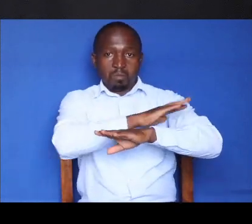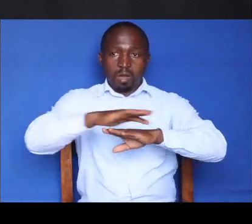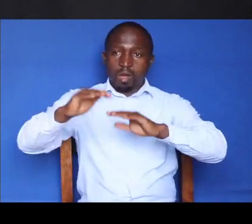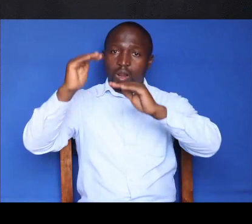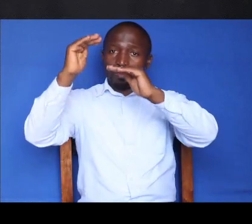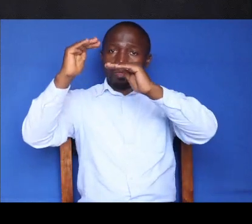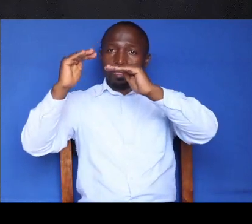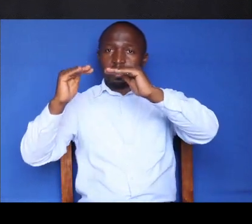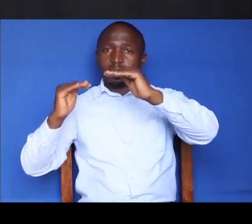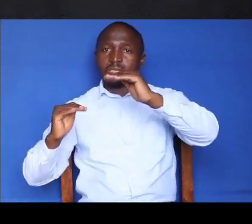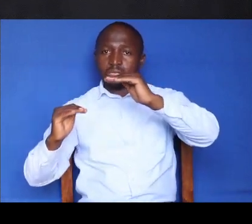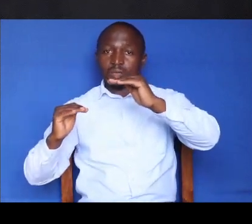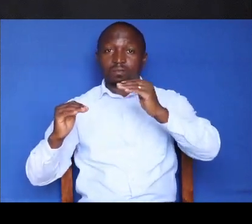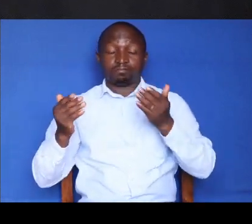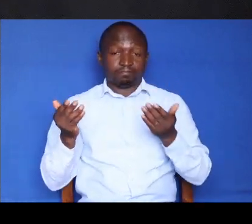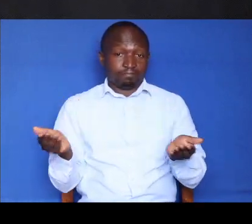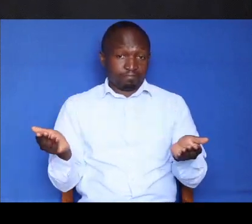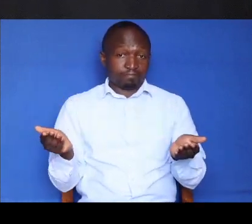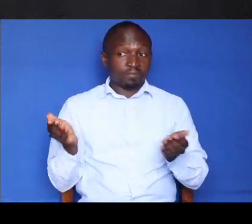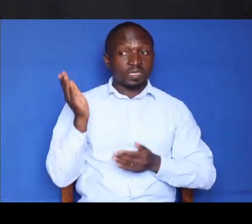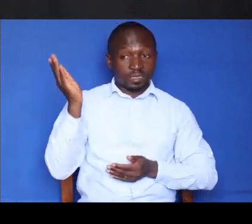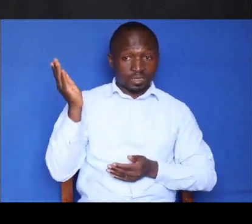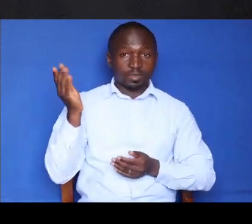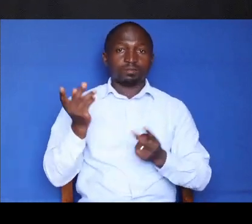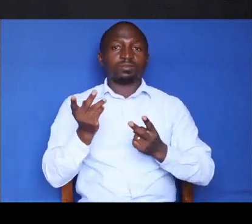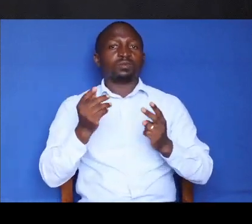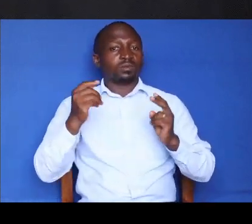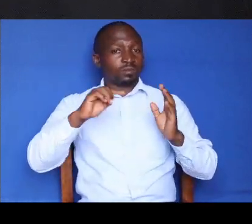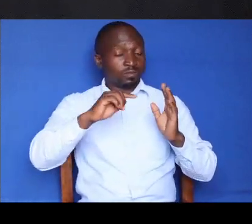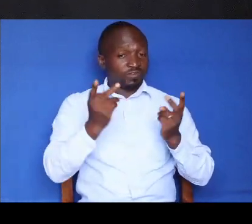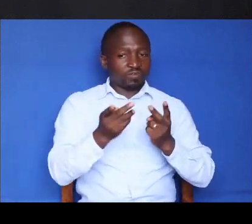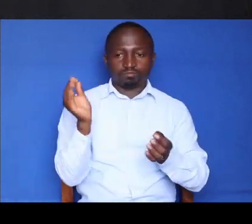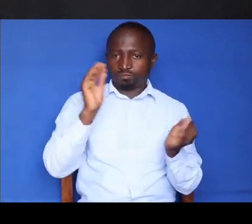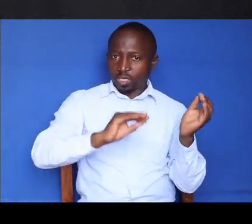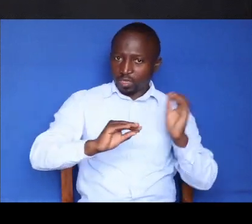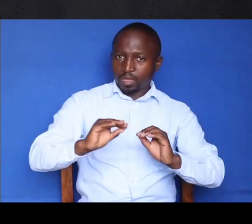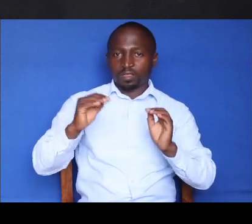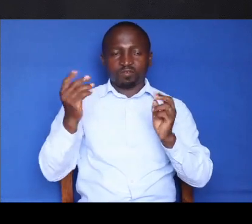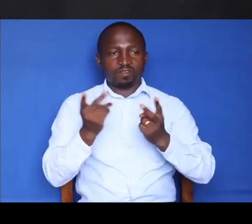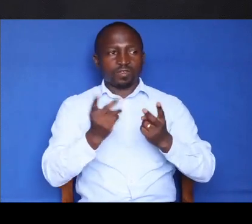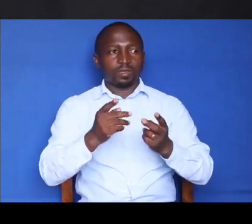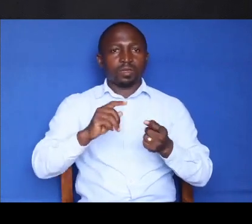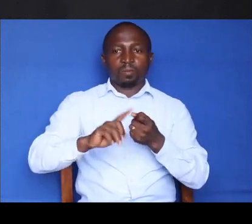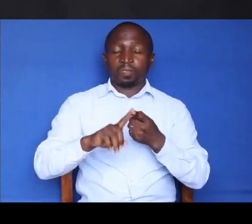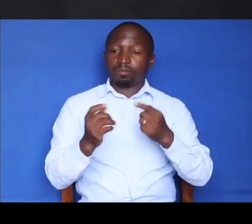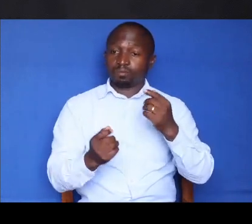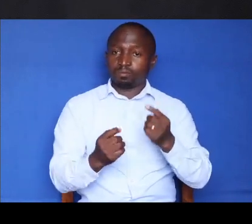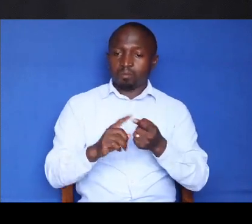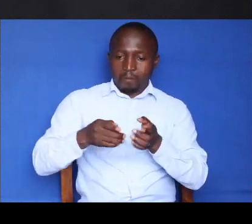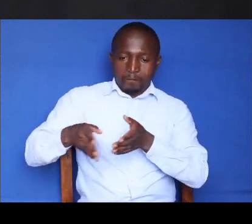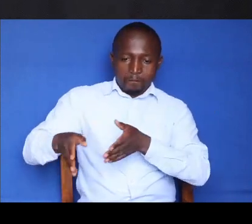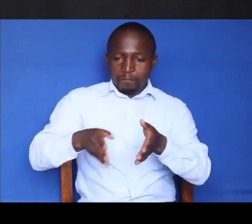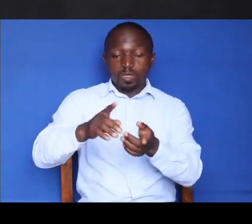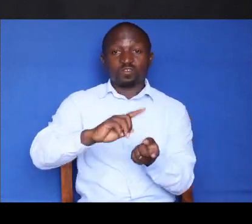falls. So what makes the fall of the sea level recognized and established being considerable